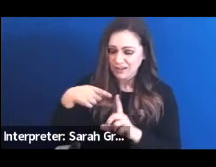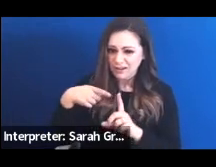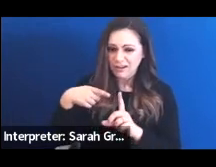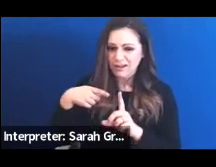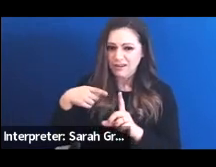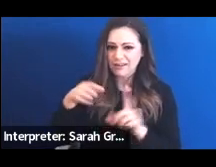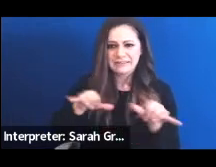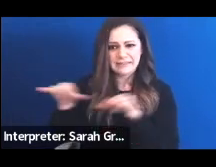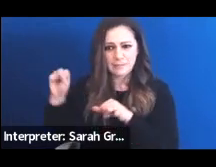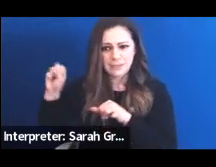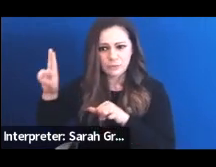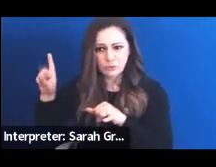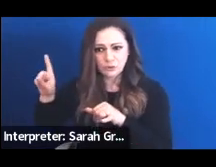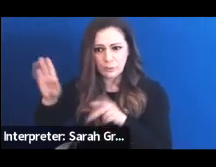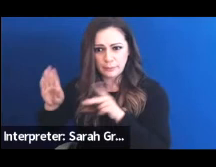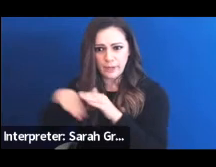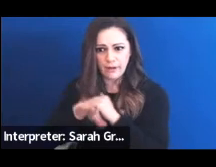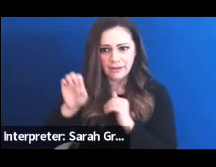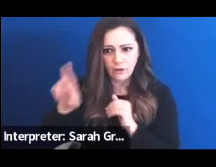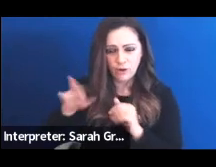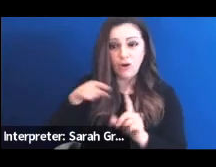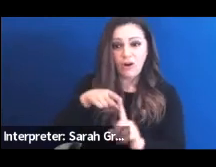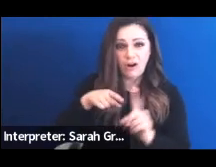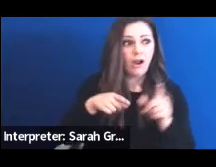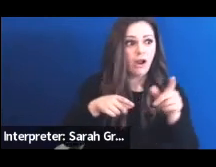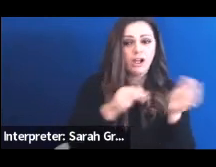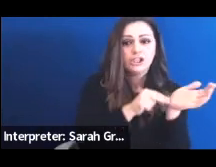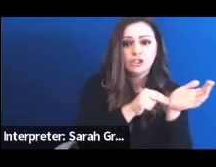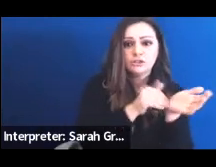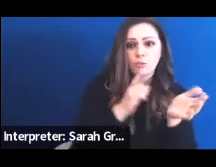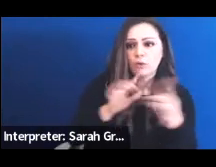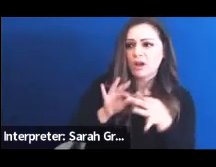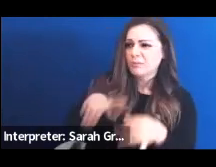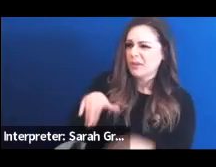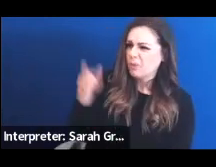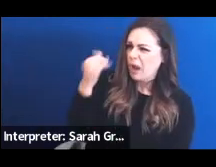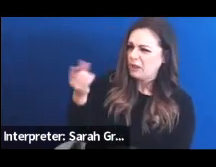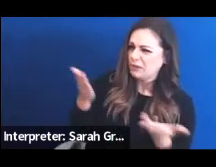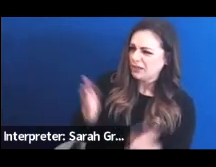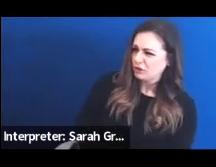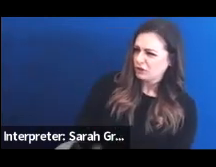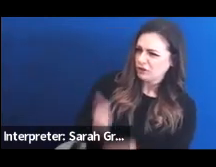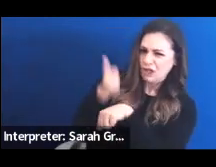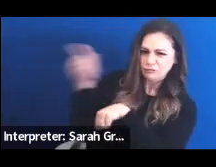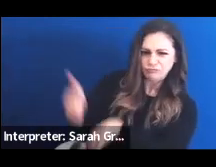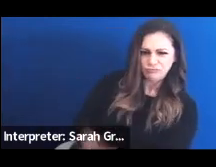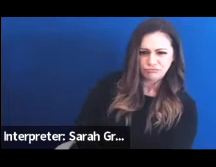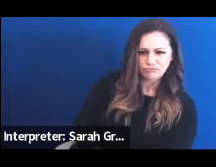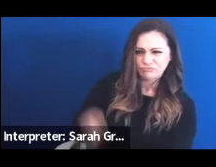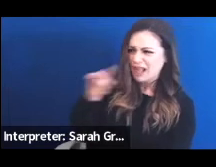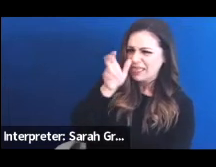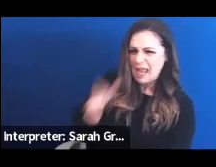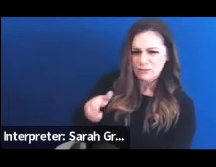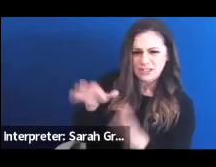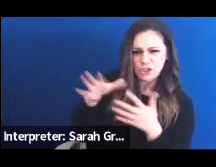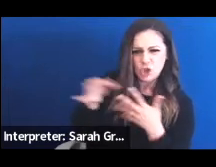they would be told, why are you here? It's your fault because of your bad choices. What do you expect us to do? They would probably